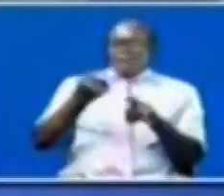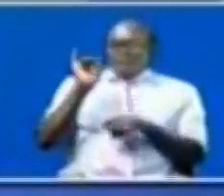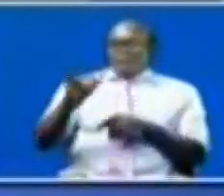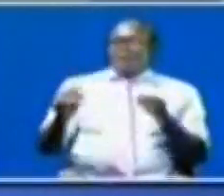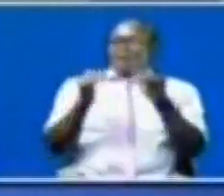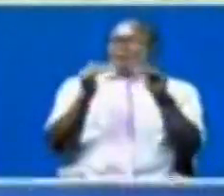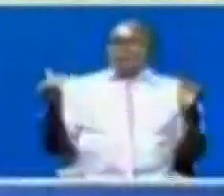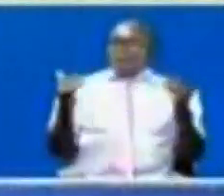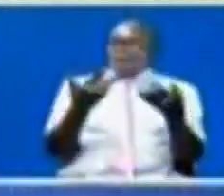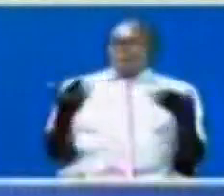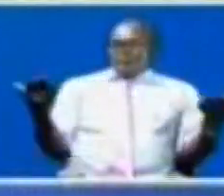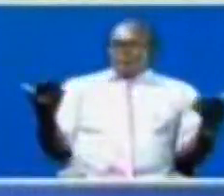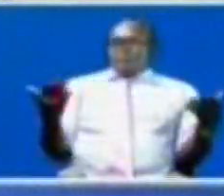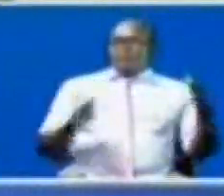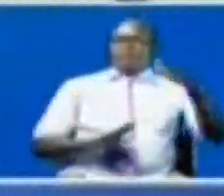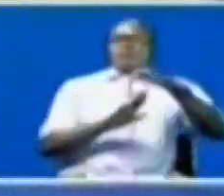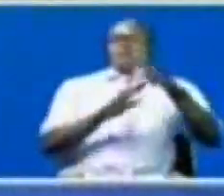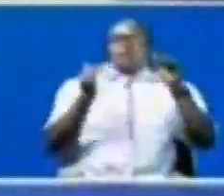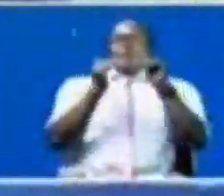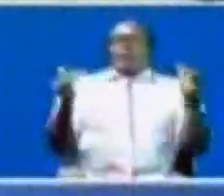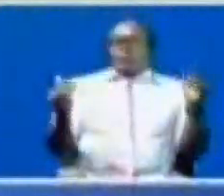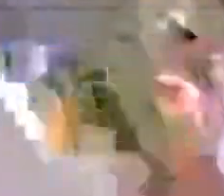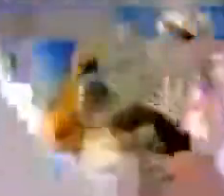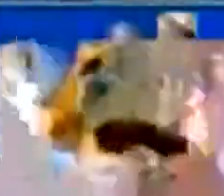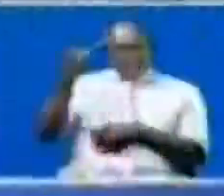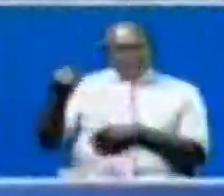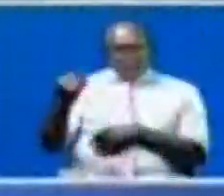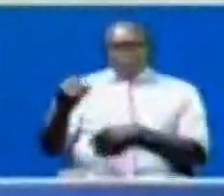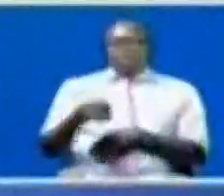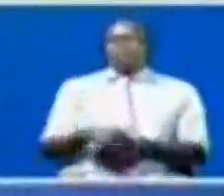level, things are, it's a top level ideally. So the senior players will be able